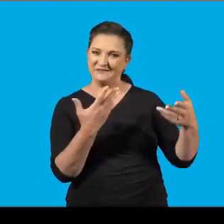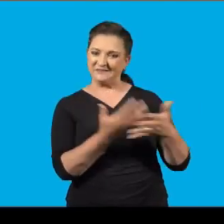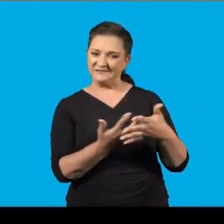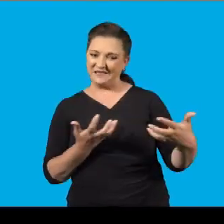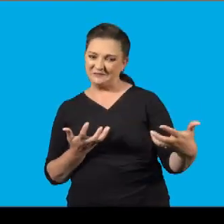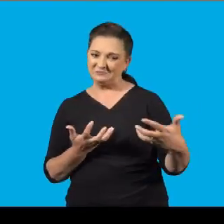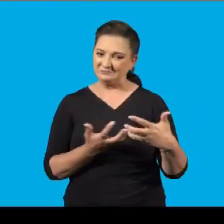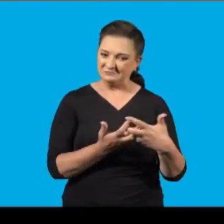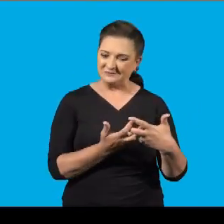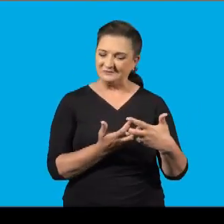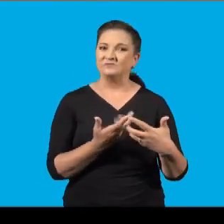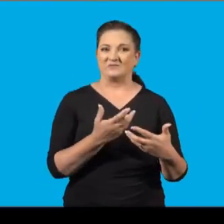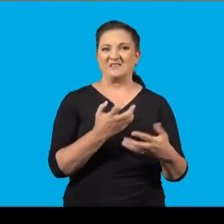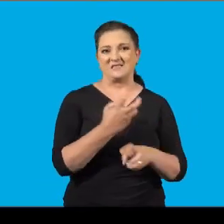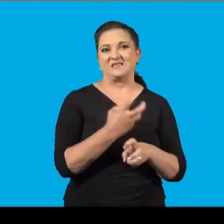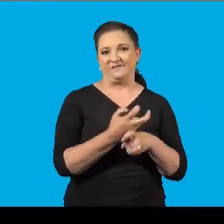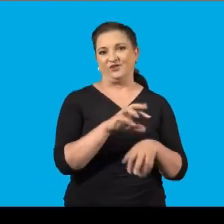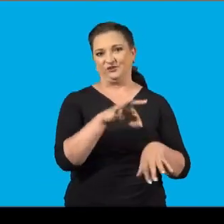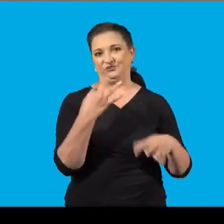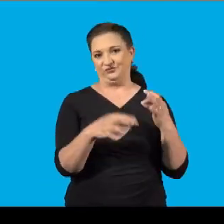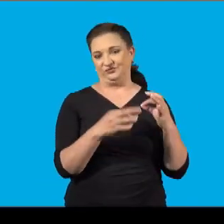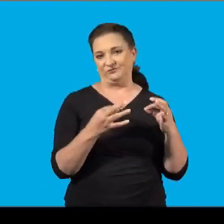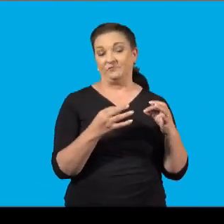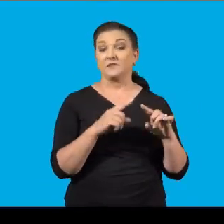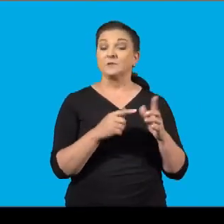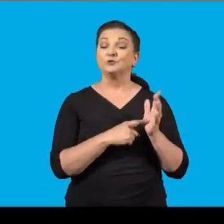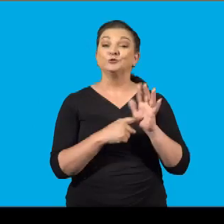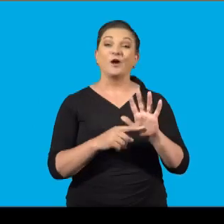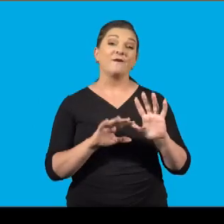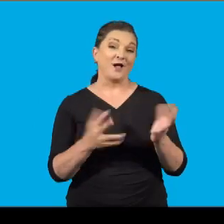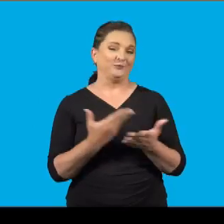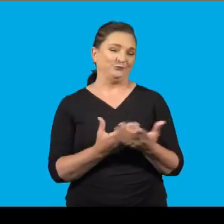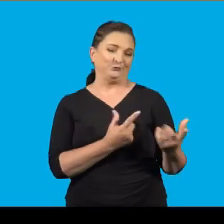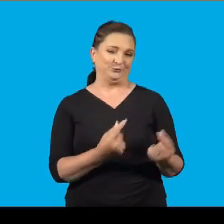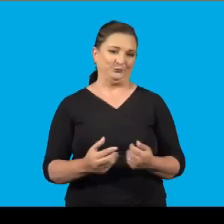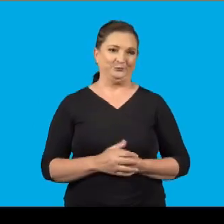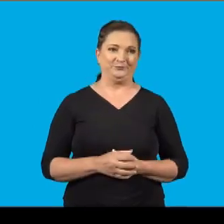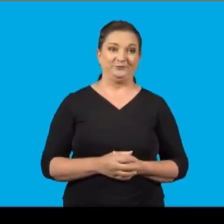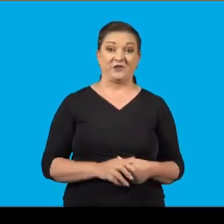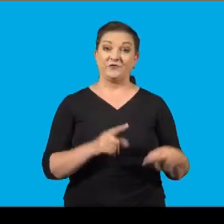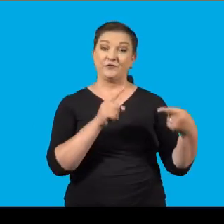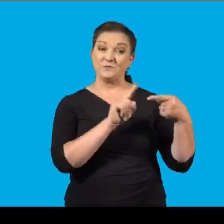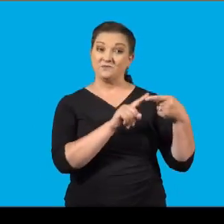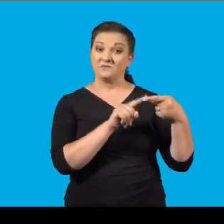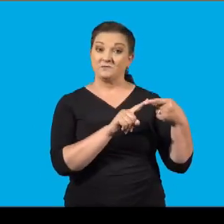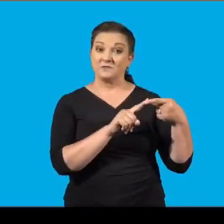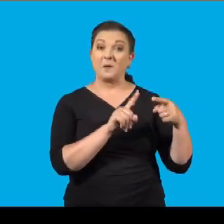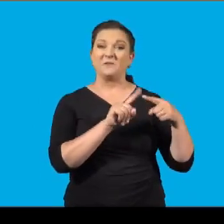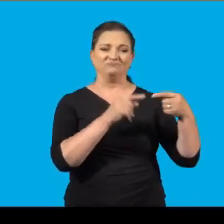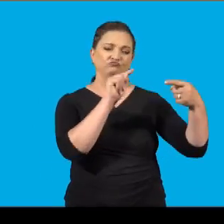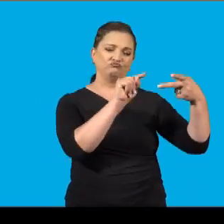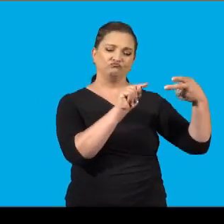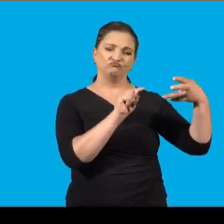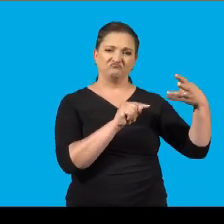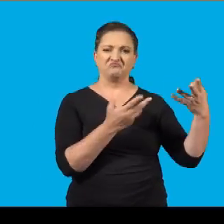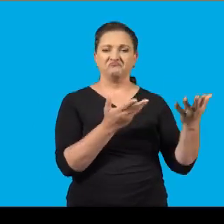relevant information from the sources. Now, I'm going to show you how you can do that successfully. The first thing you need to do,